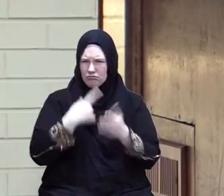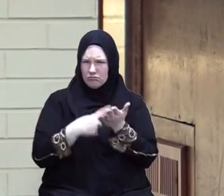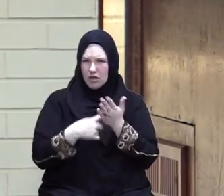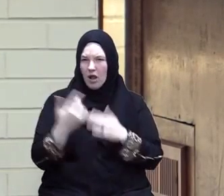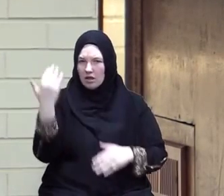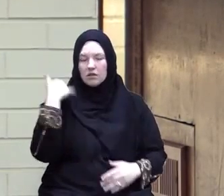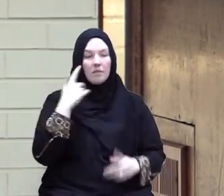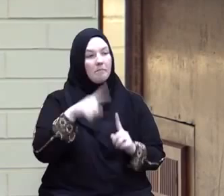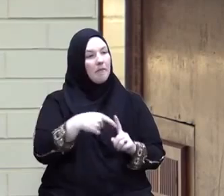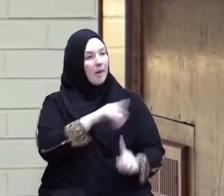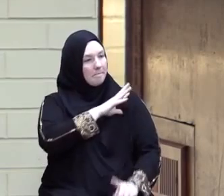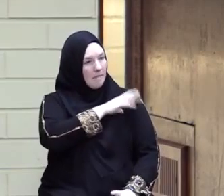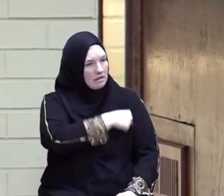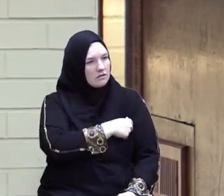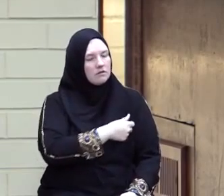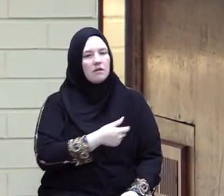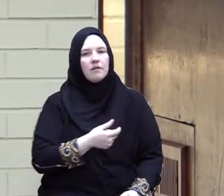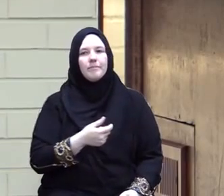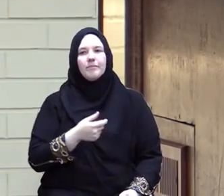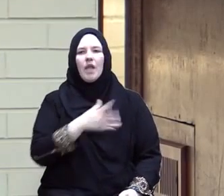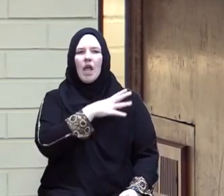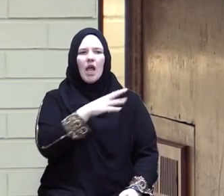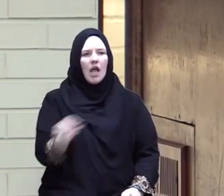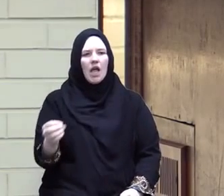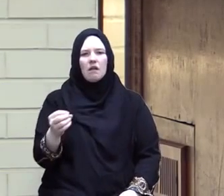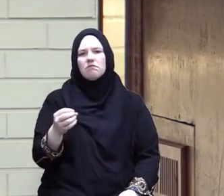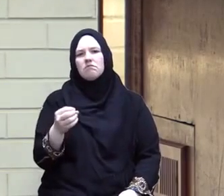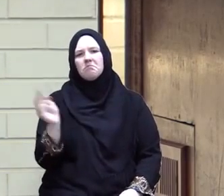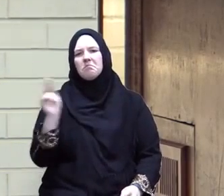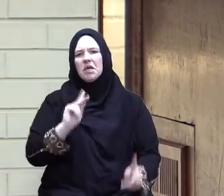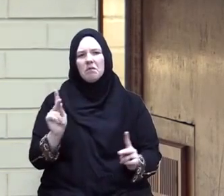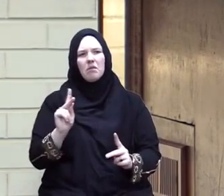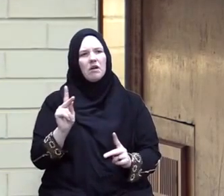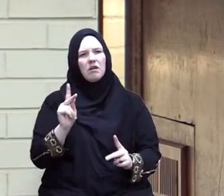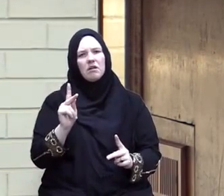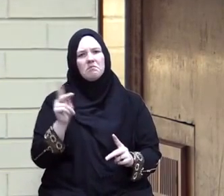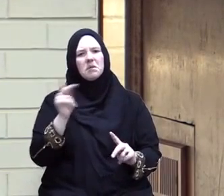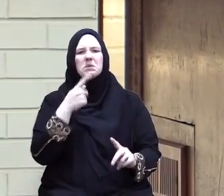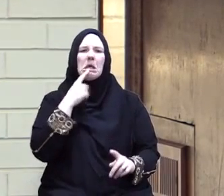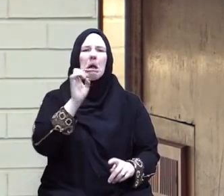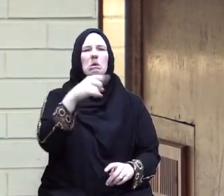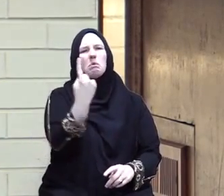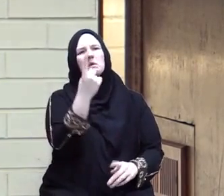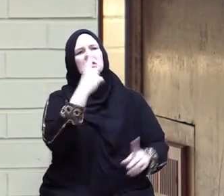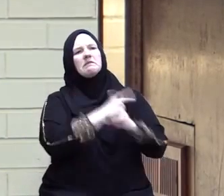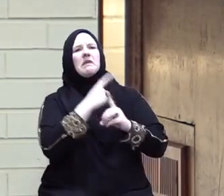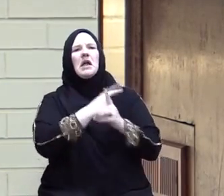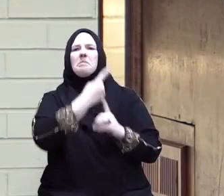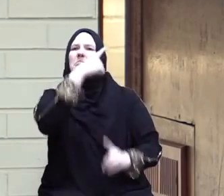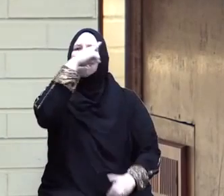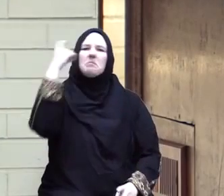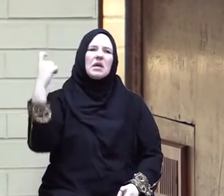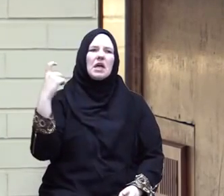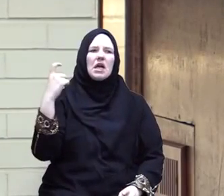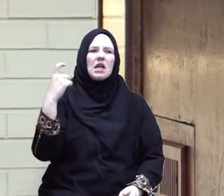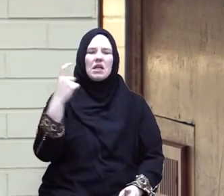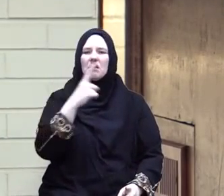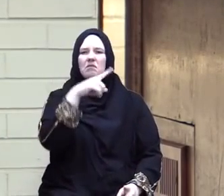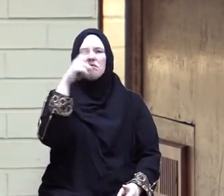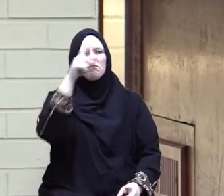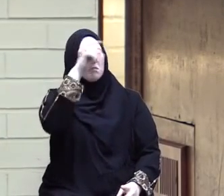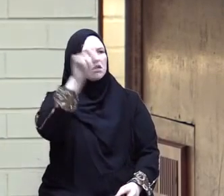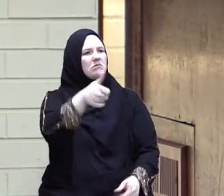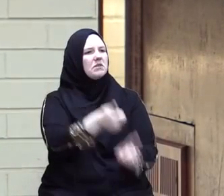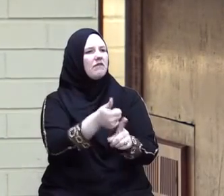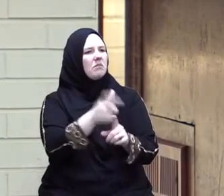back. And as Muslims, we should reject all of that. All of this wrong logic, false analogy, we